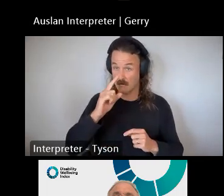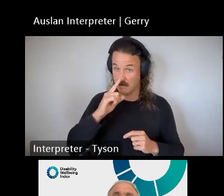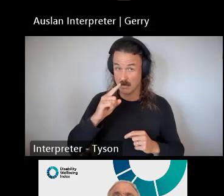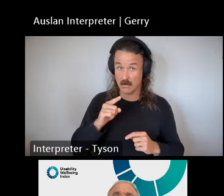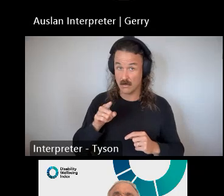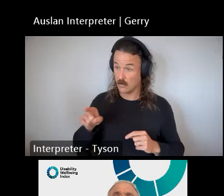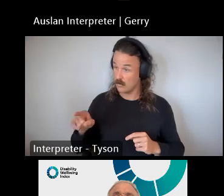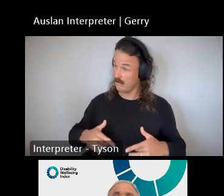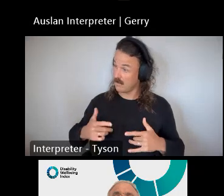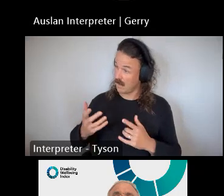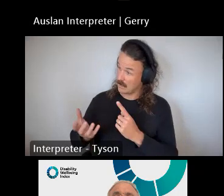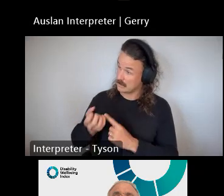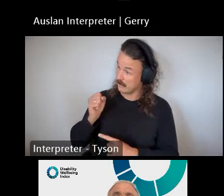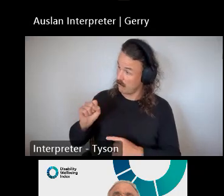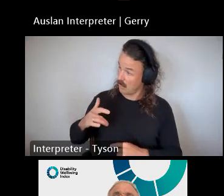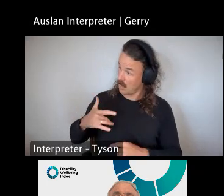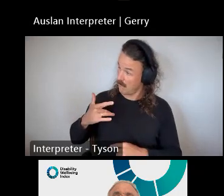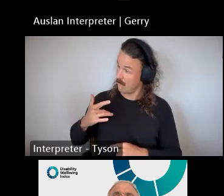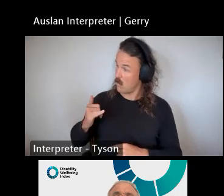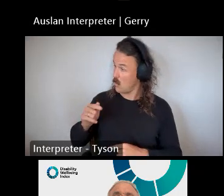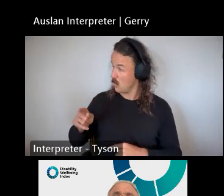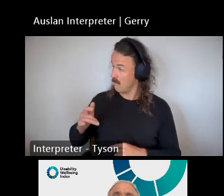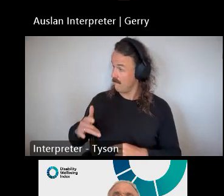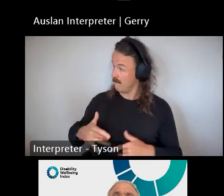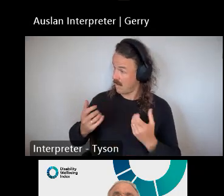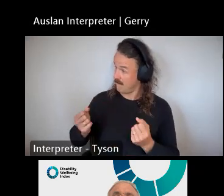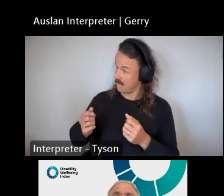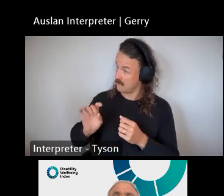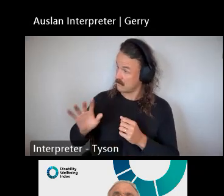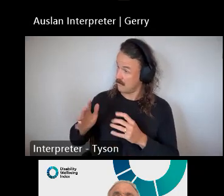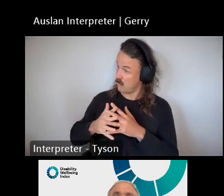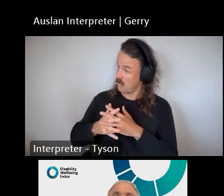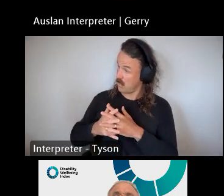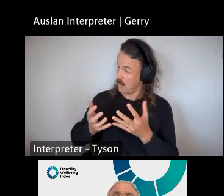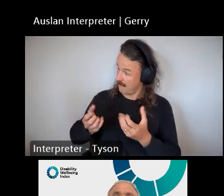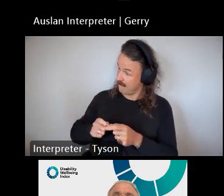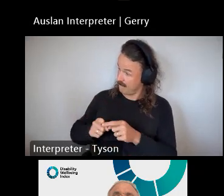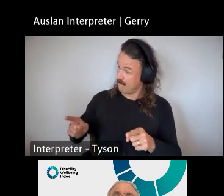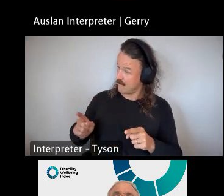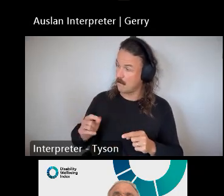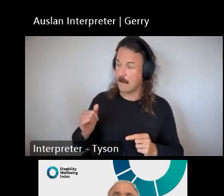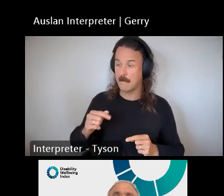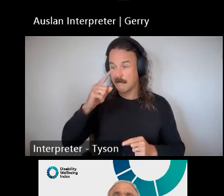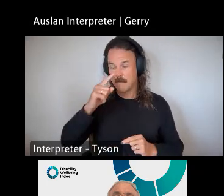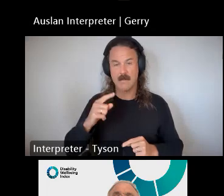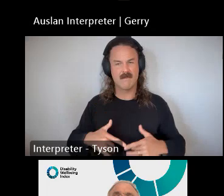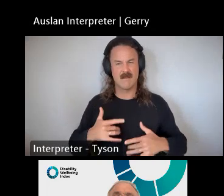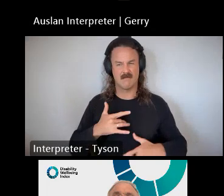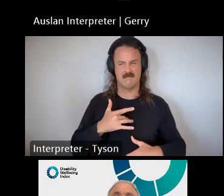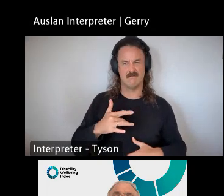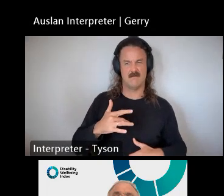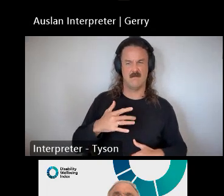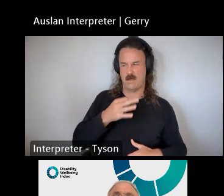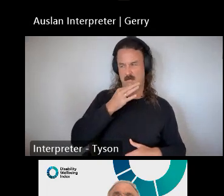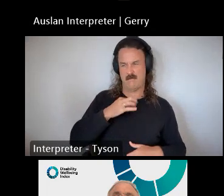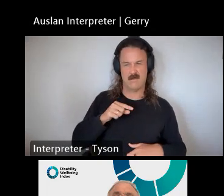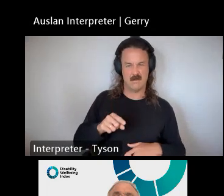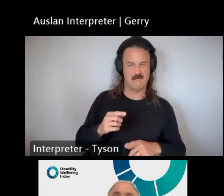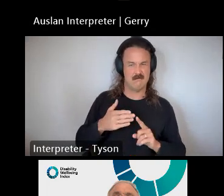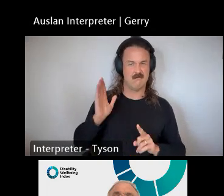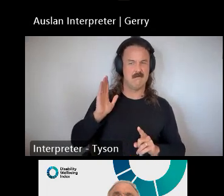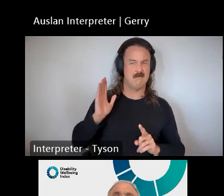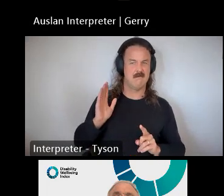could be potentially offensive to people with disability and potentially will bring more harm than good. So we did not